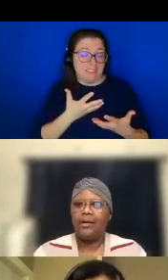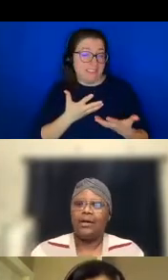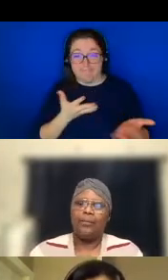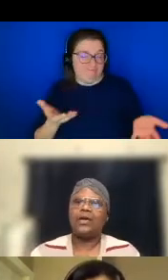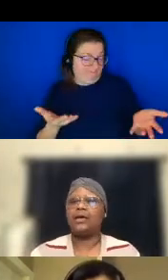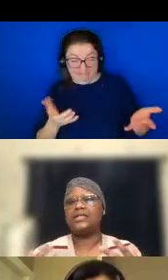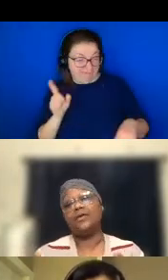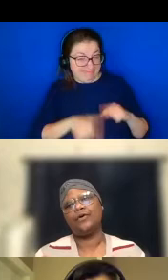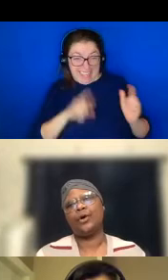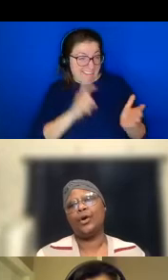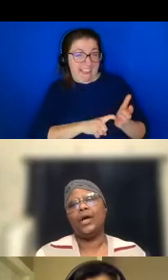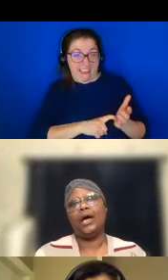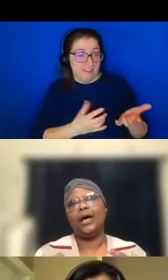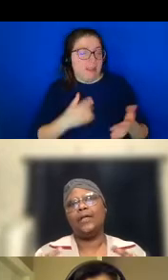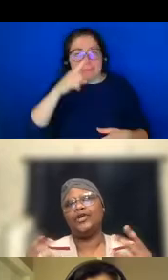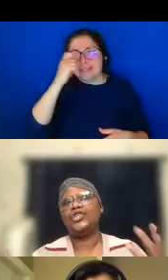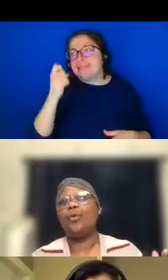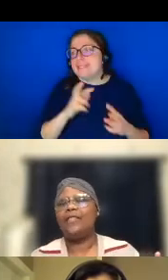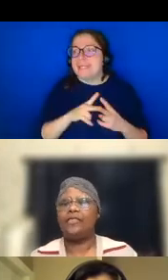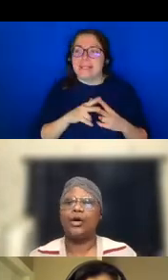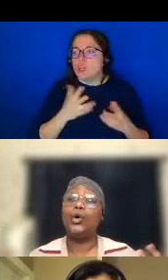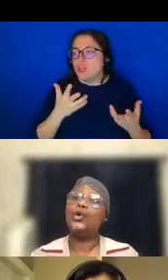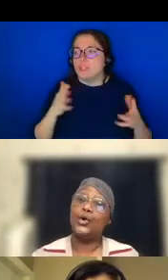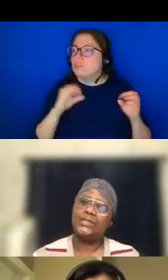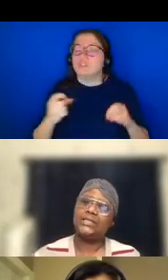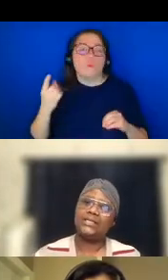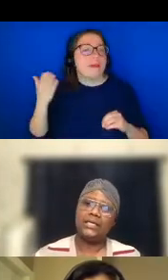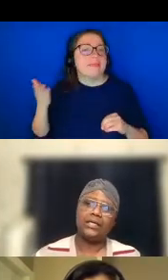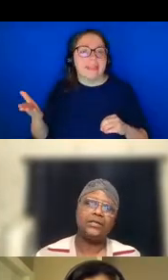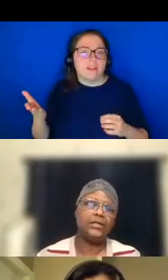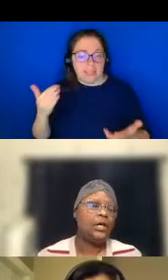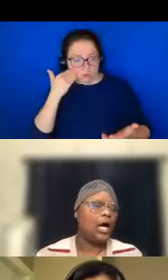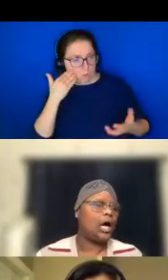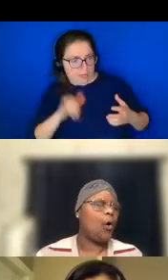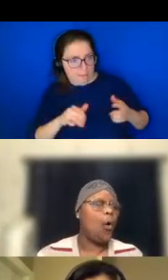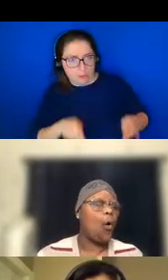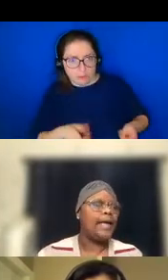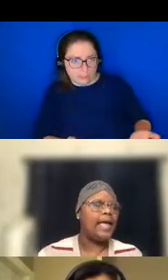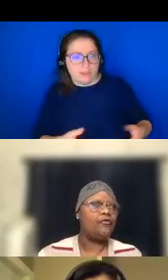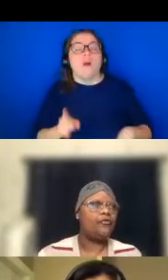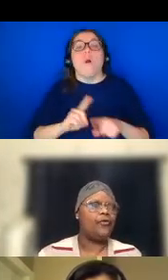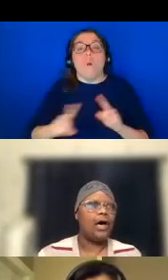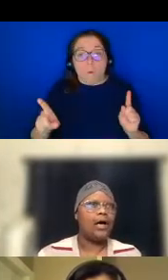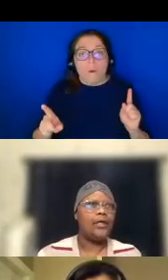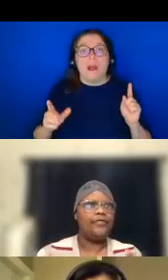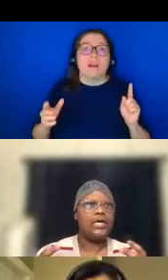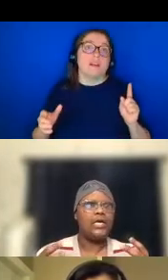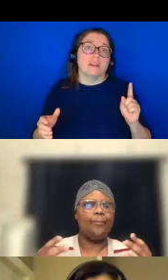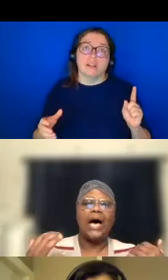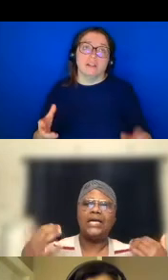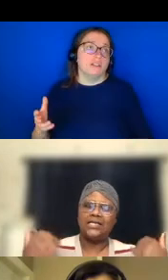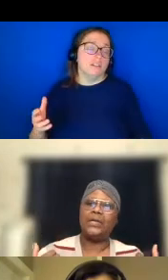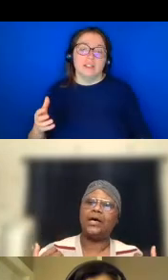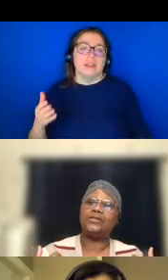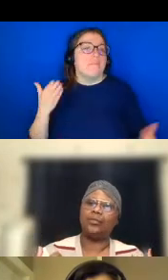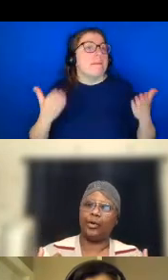happen because either there's no one there who knows the decedent, or if the